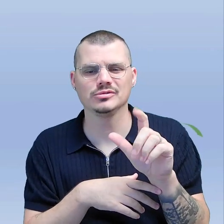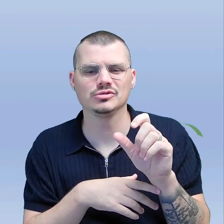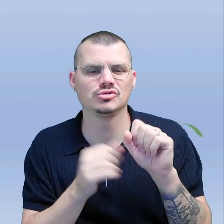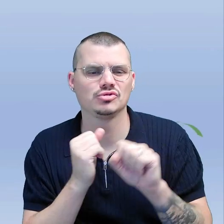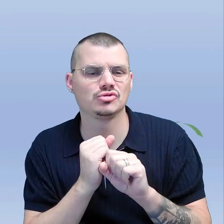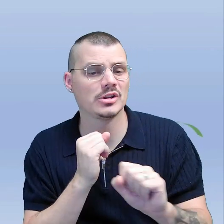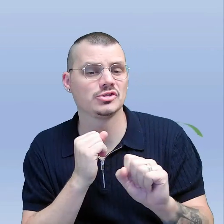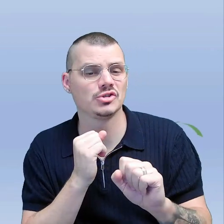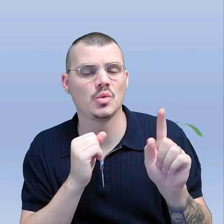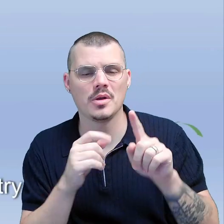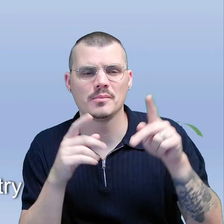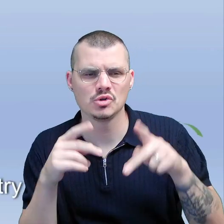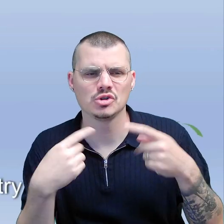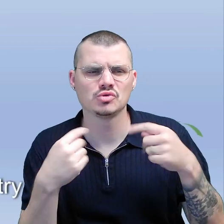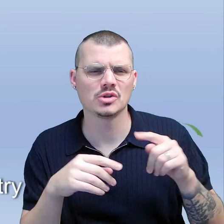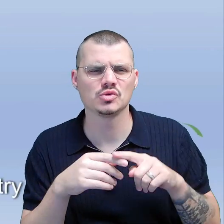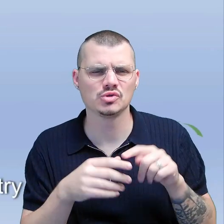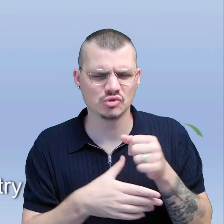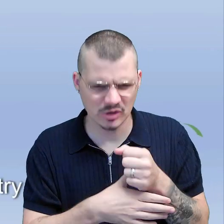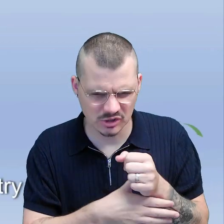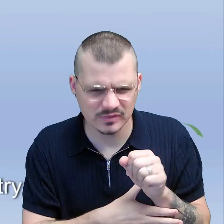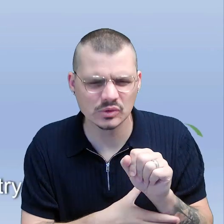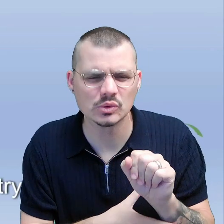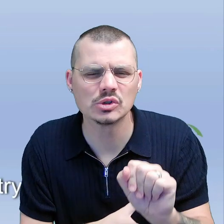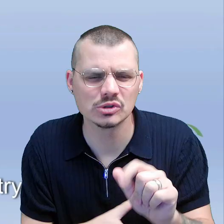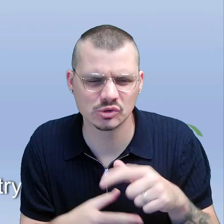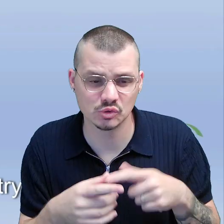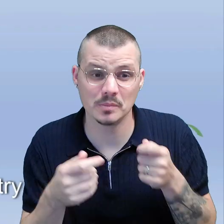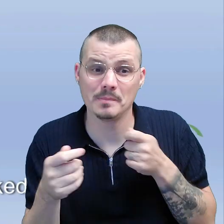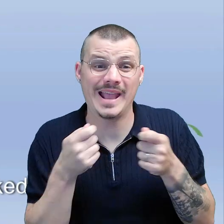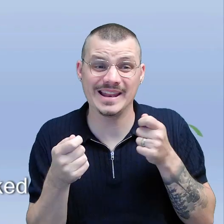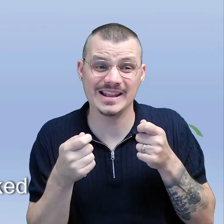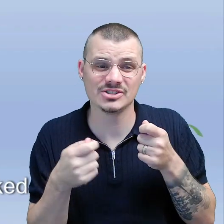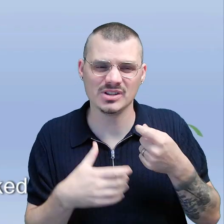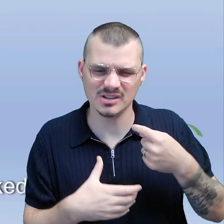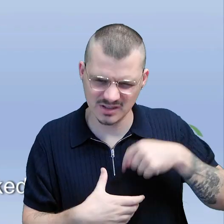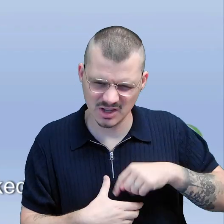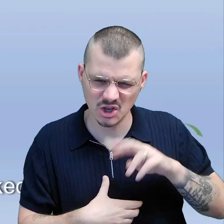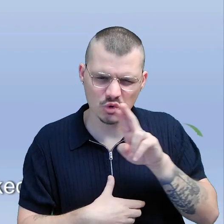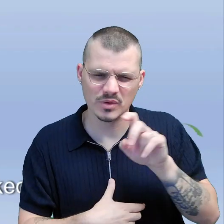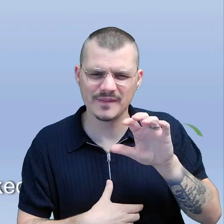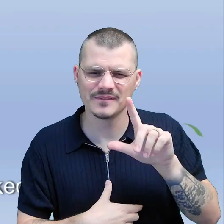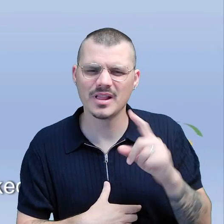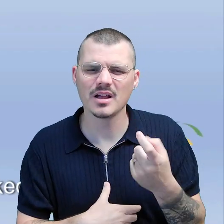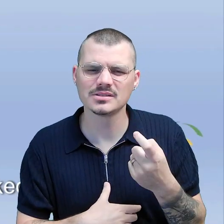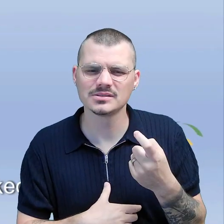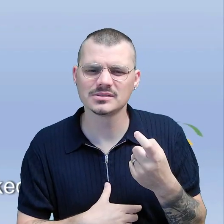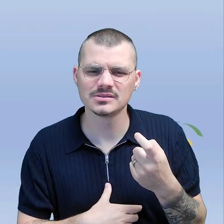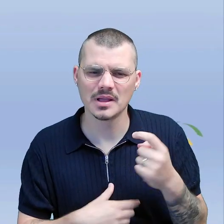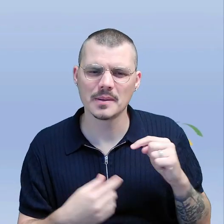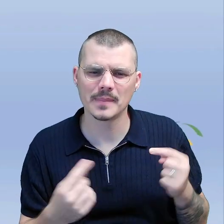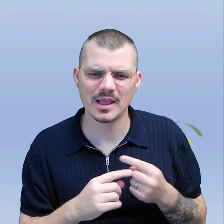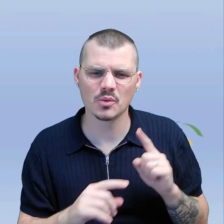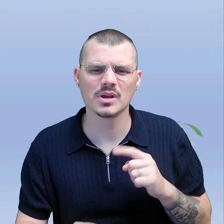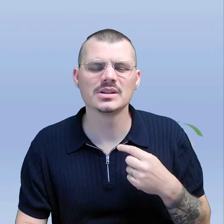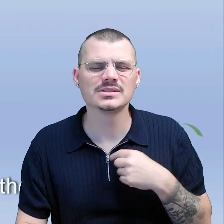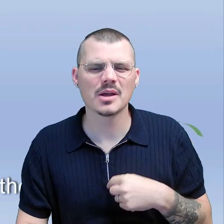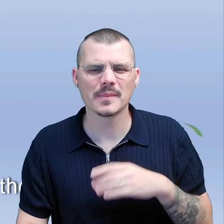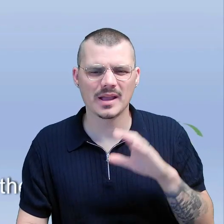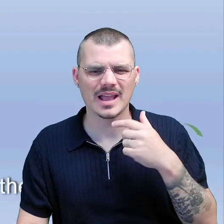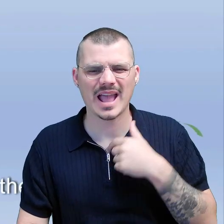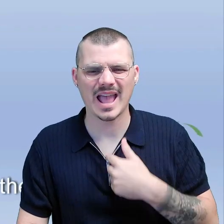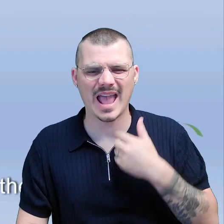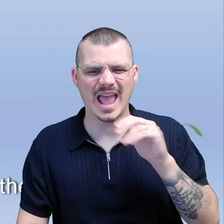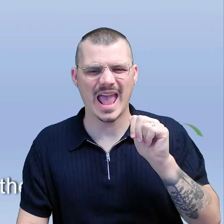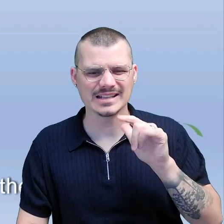gastroesophageal stretch, where a person's stretching forward to try and manage that reflux pain that we talked about before, where